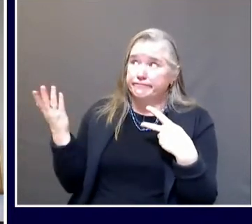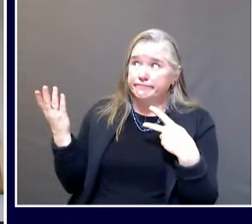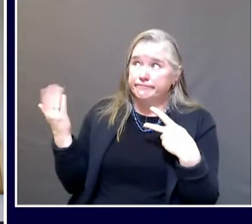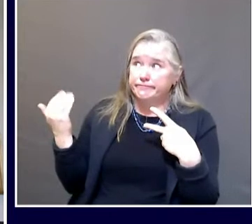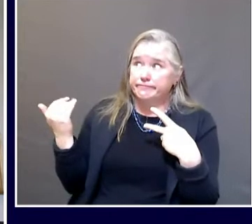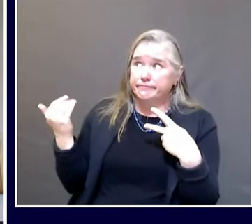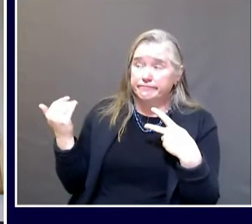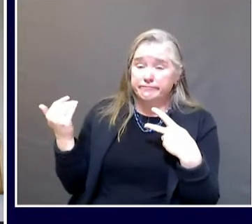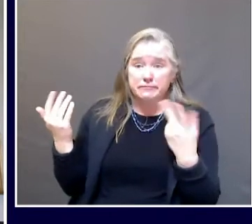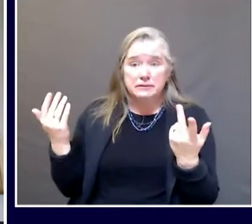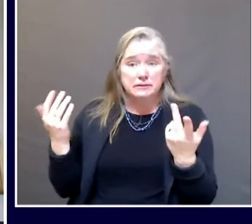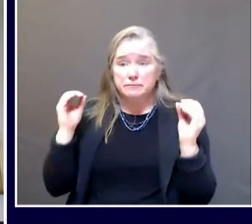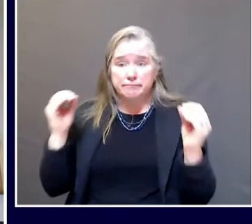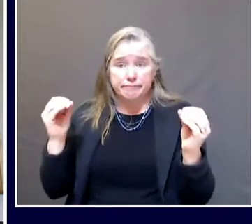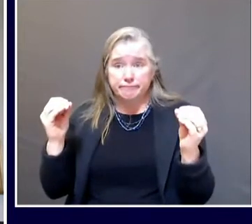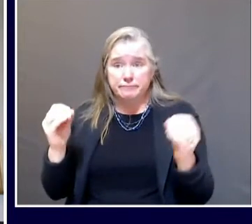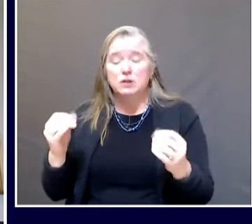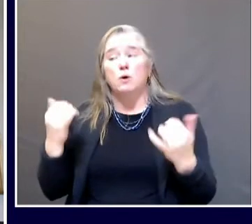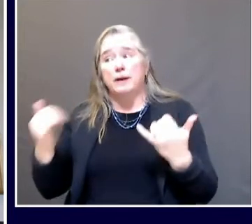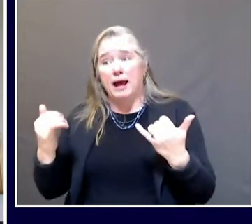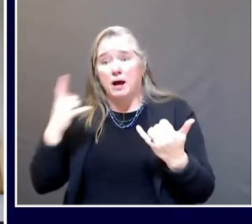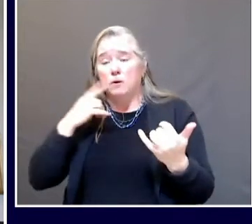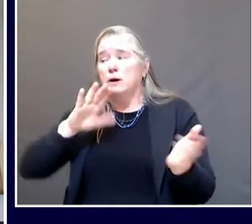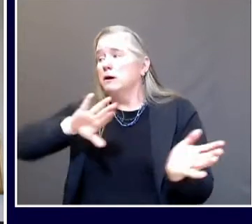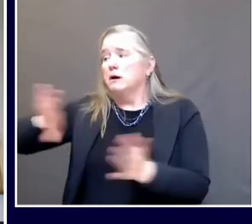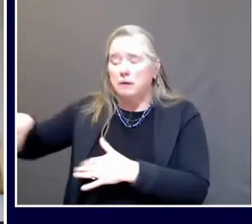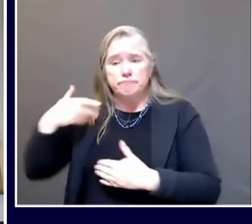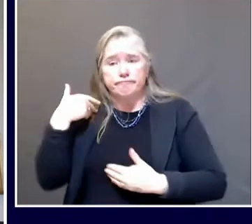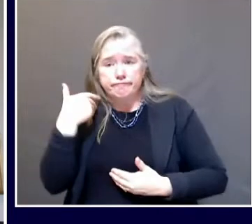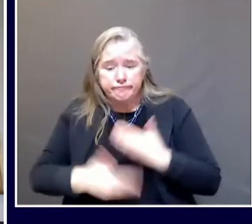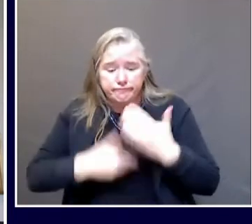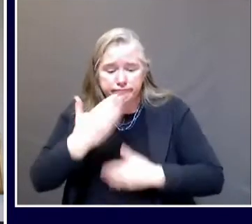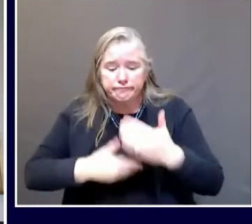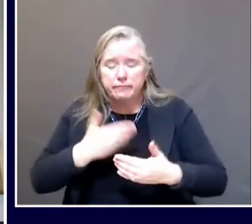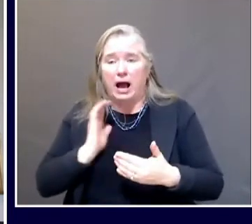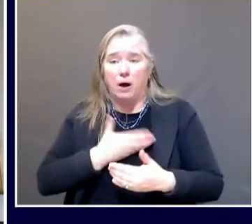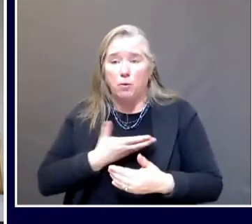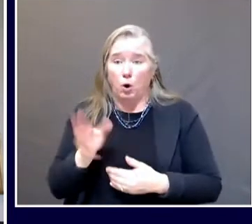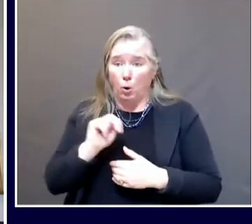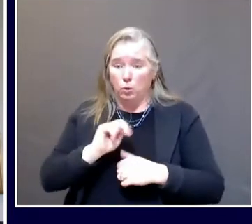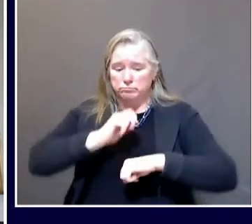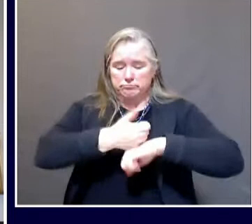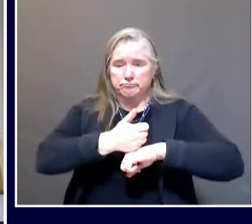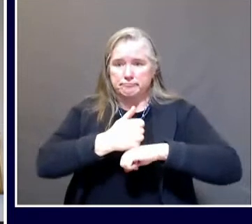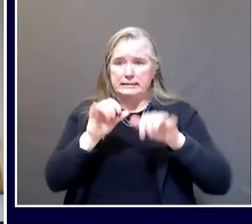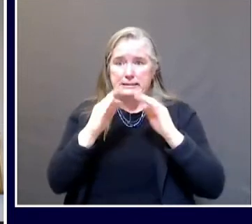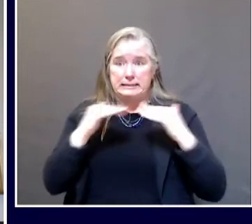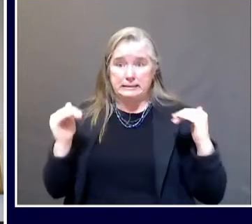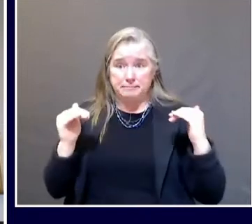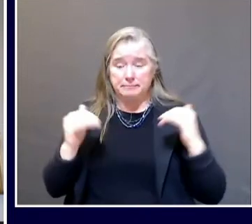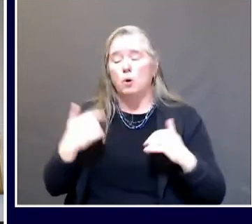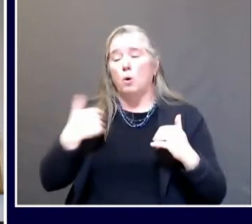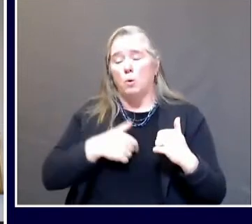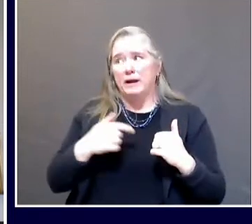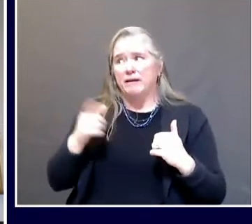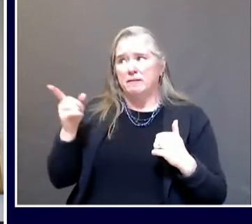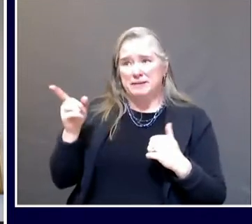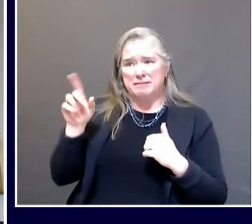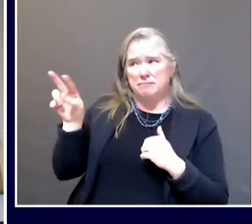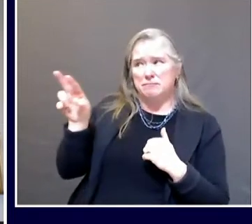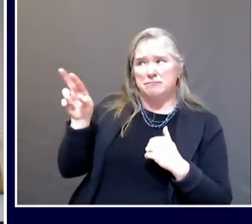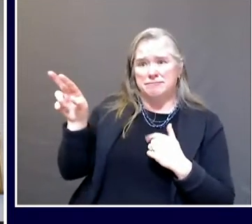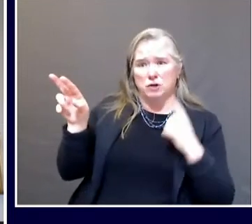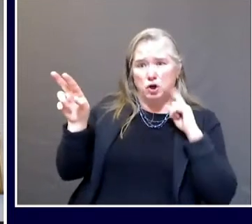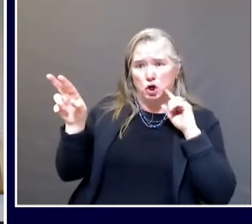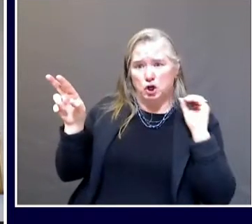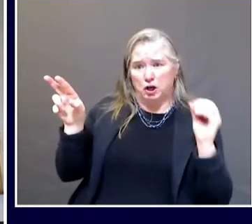our own system. We've started investigating some platforms. We had been for many months now, recognizing the slowdowns that had occurred